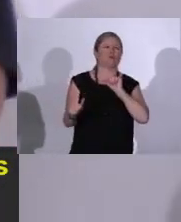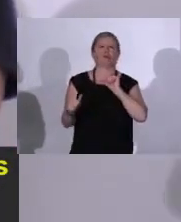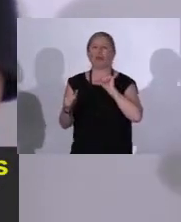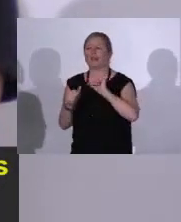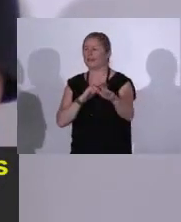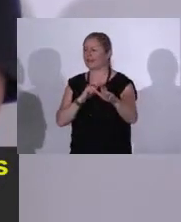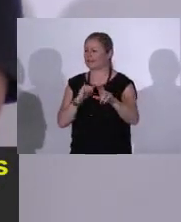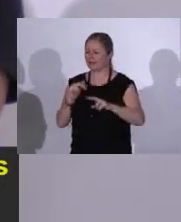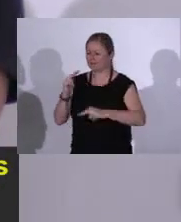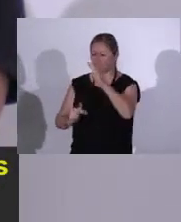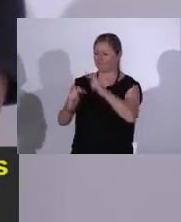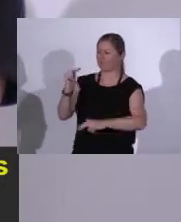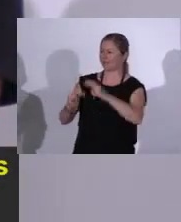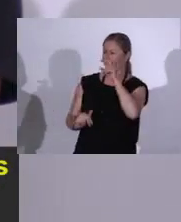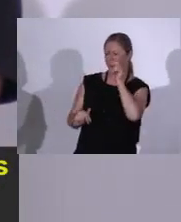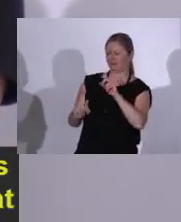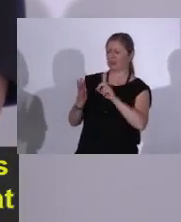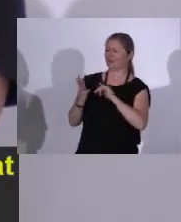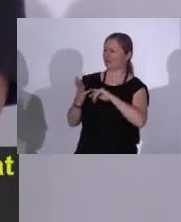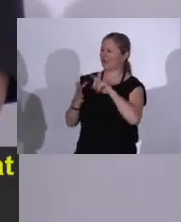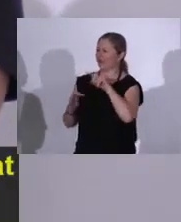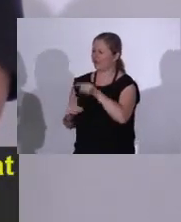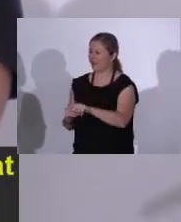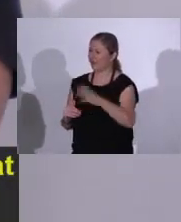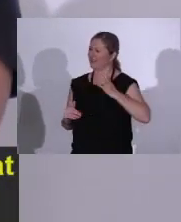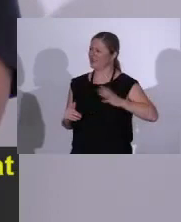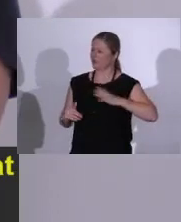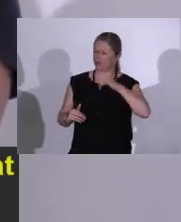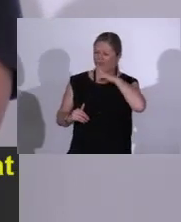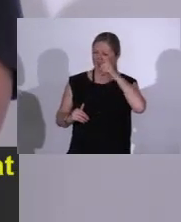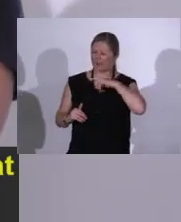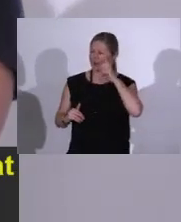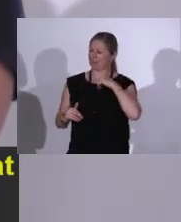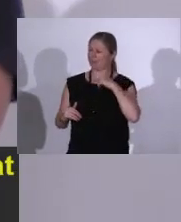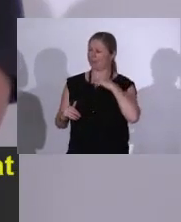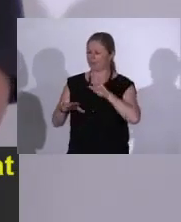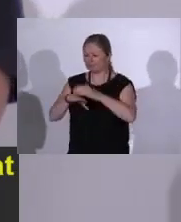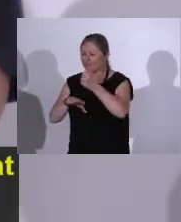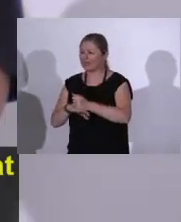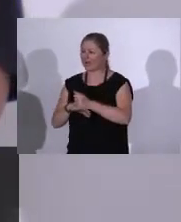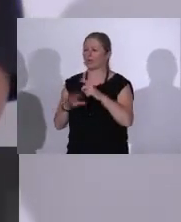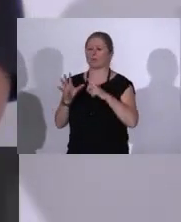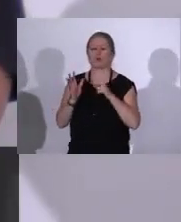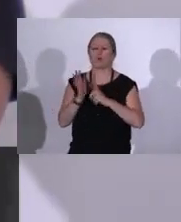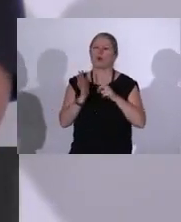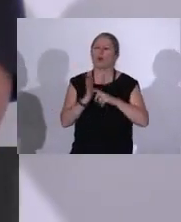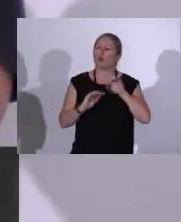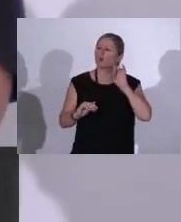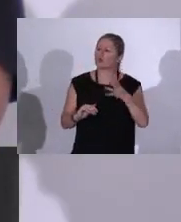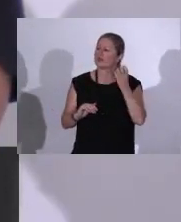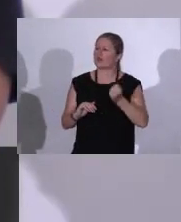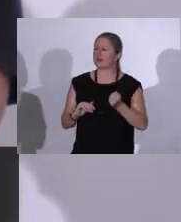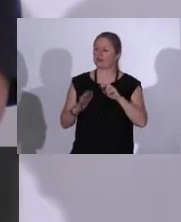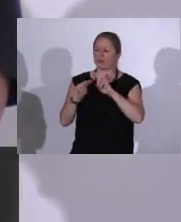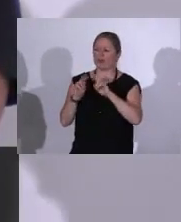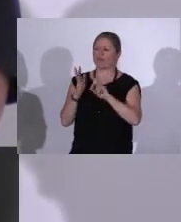that could be used. Basically, it just requires personnel to get up and run with that. As part of the All Stars, we similarly have some of those the